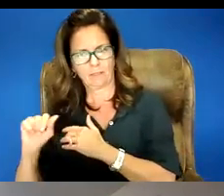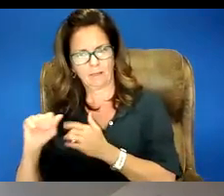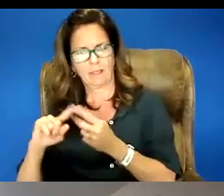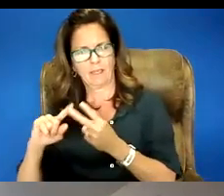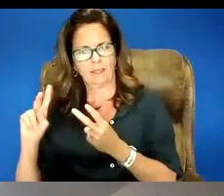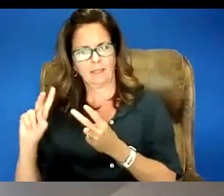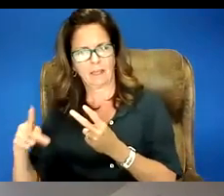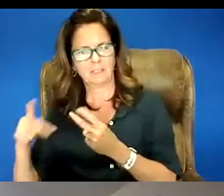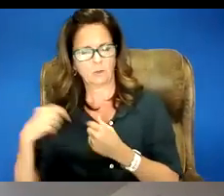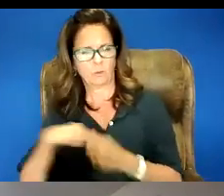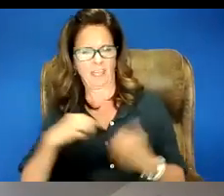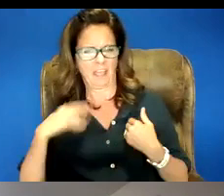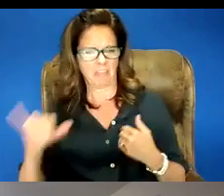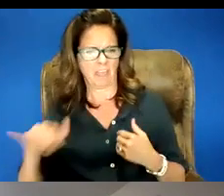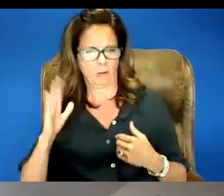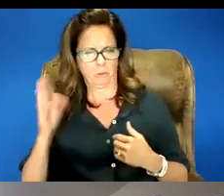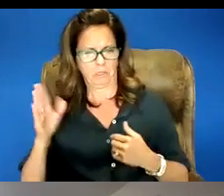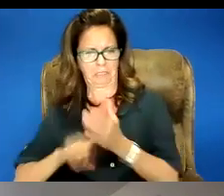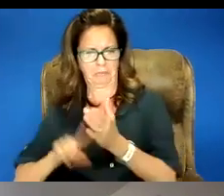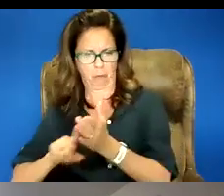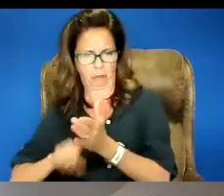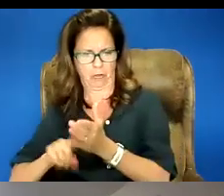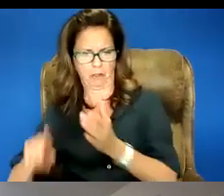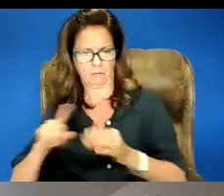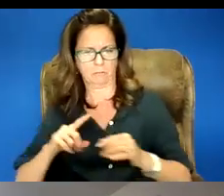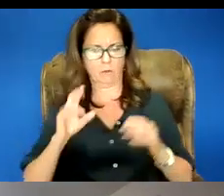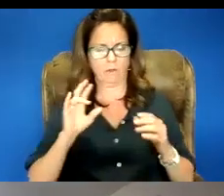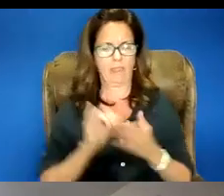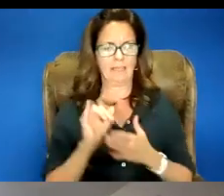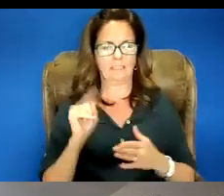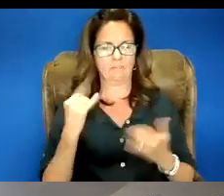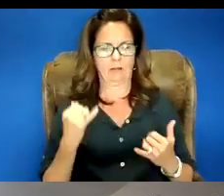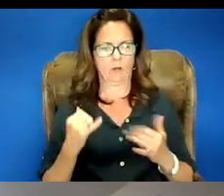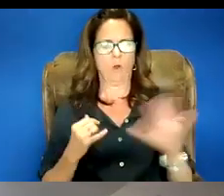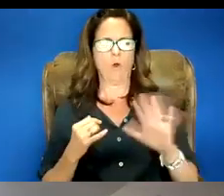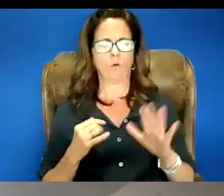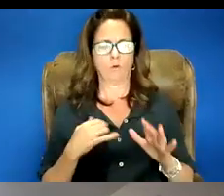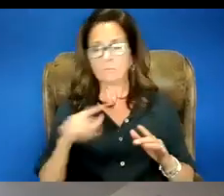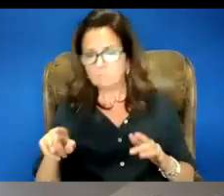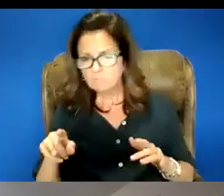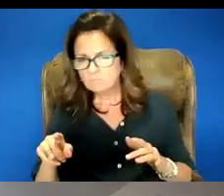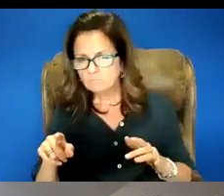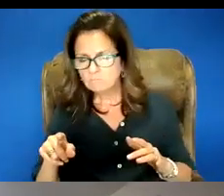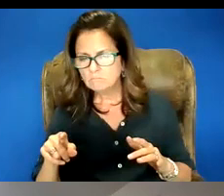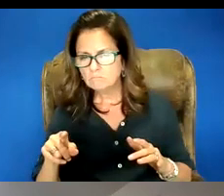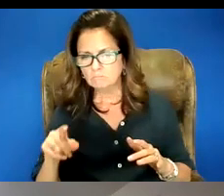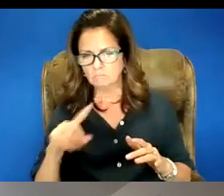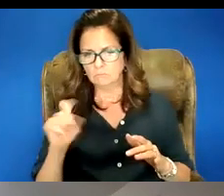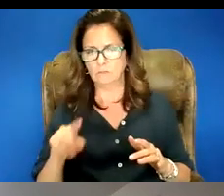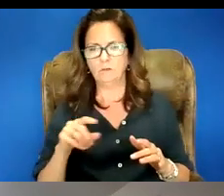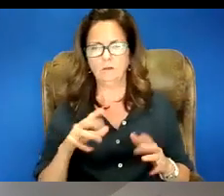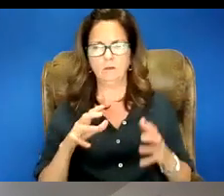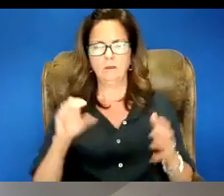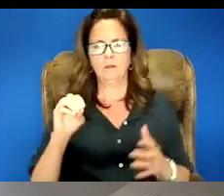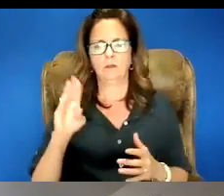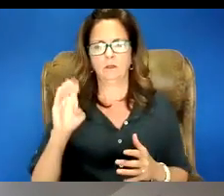Cool. That is all for now. Oh, I do see another one. Obesity is not listed